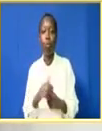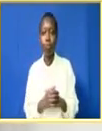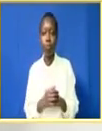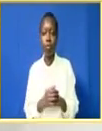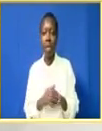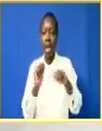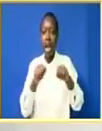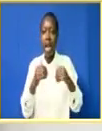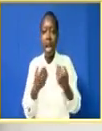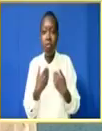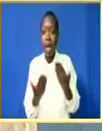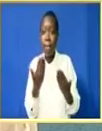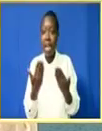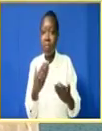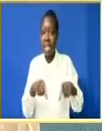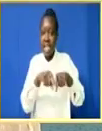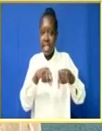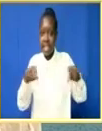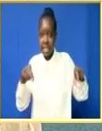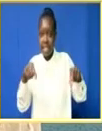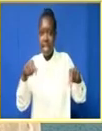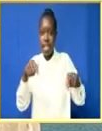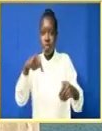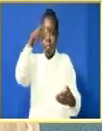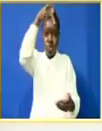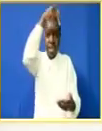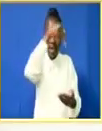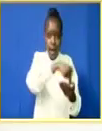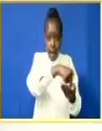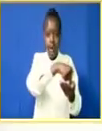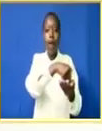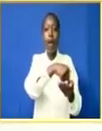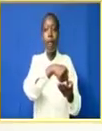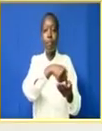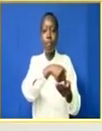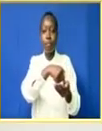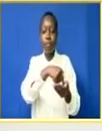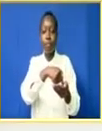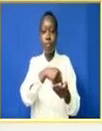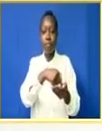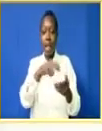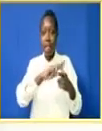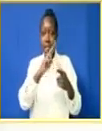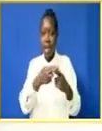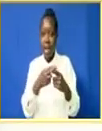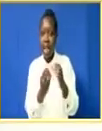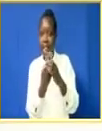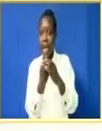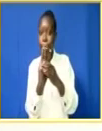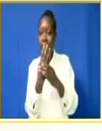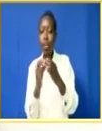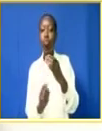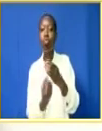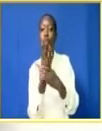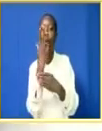put sticks next to it or you may hang it. Okay. So that it grows up. Okay. You are holding